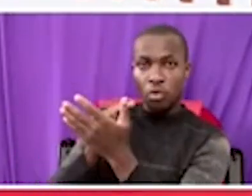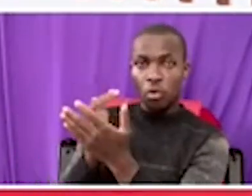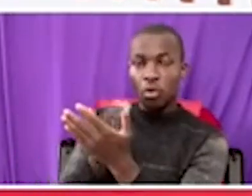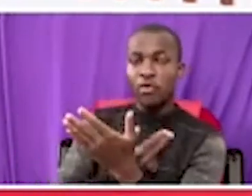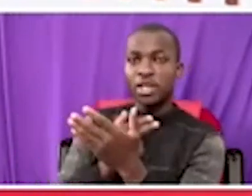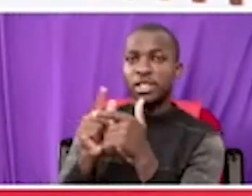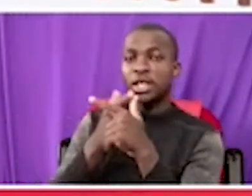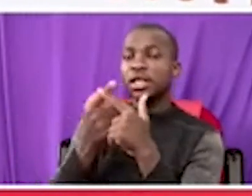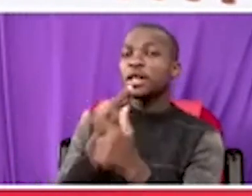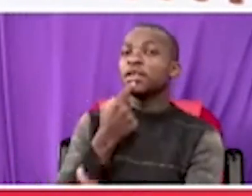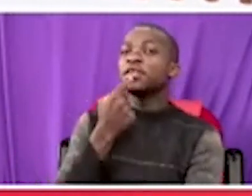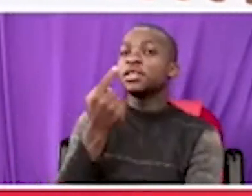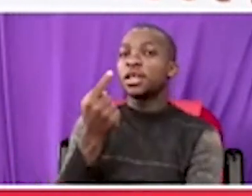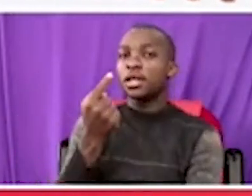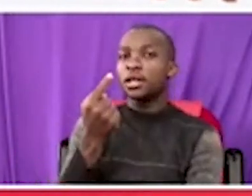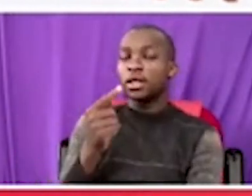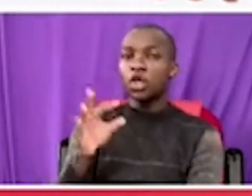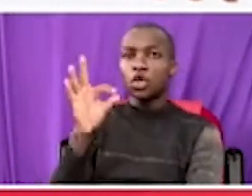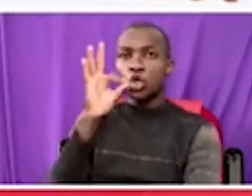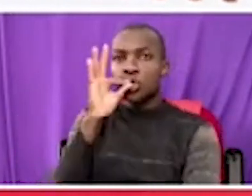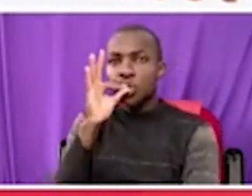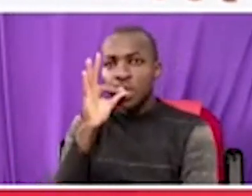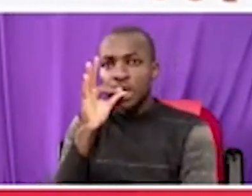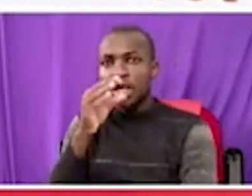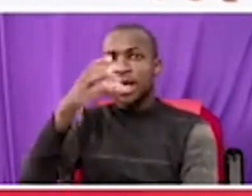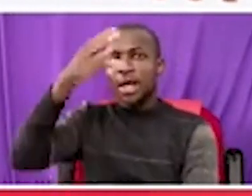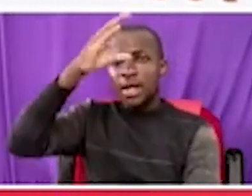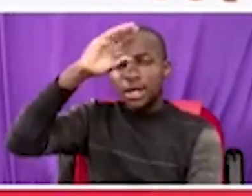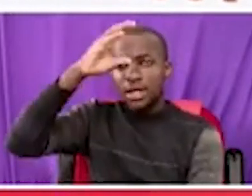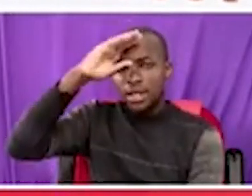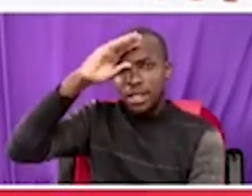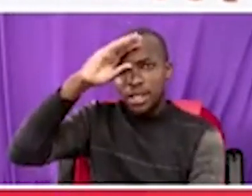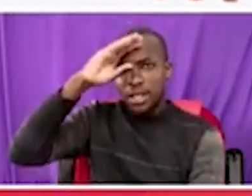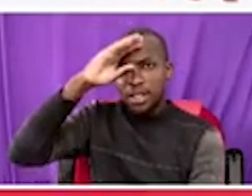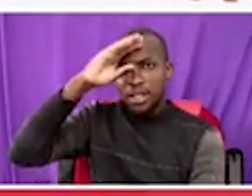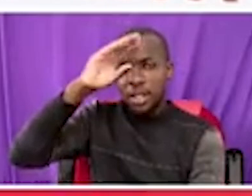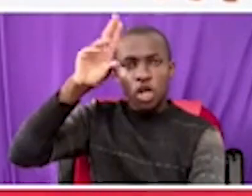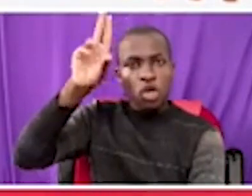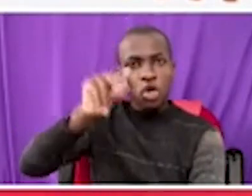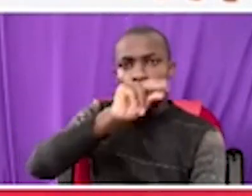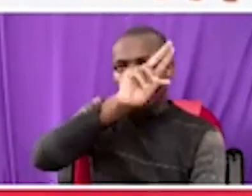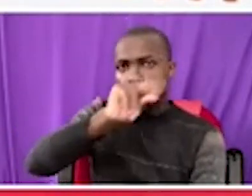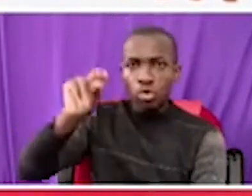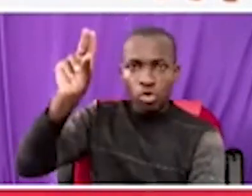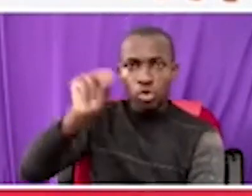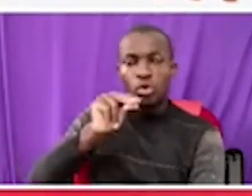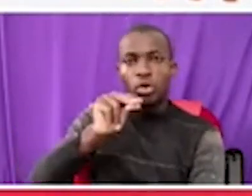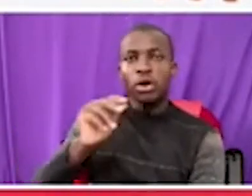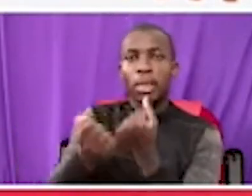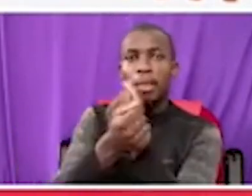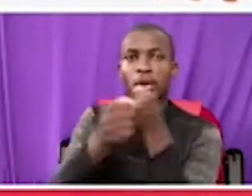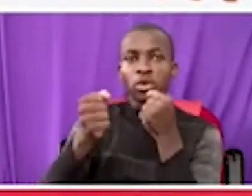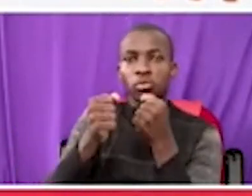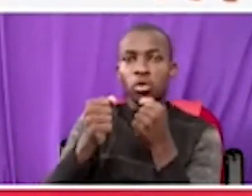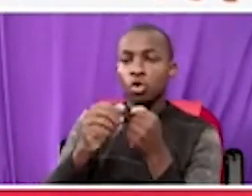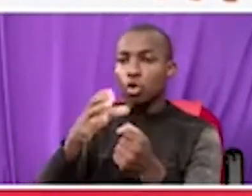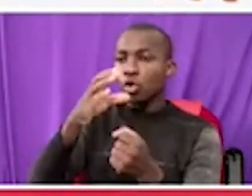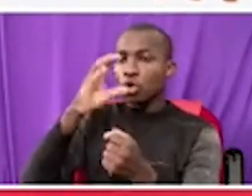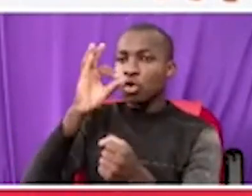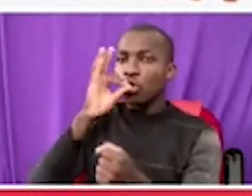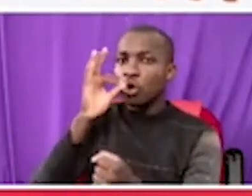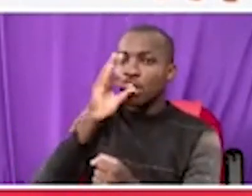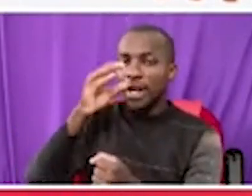us, smoking and drinking are a no-no. You cannot smoke and drink in this